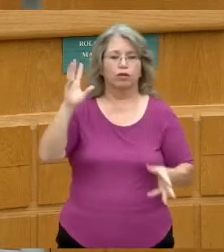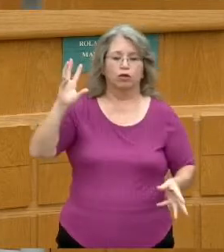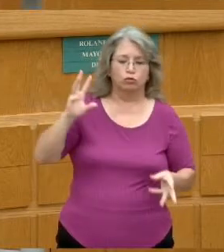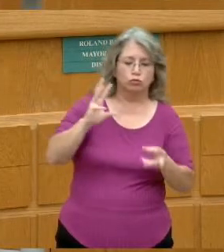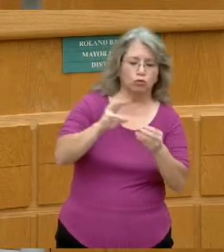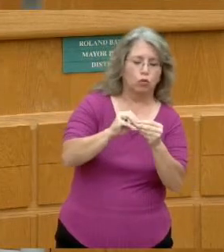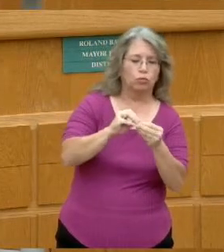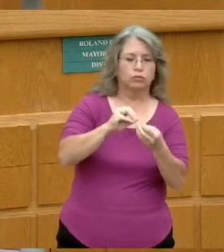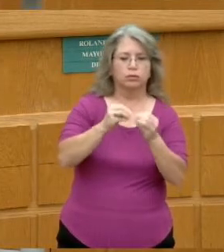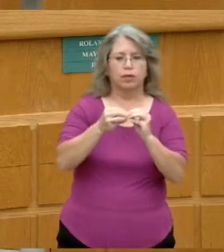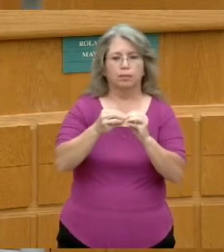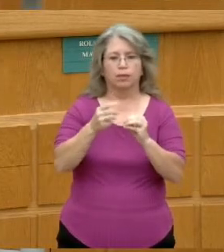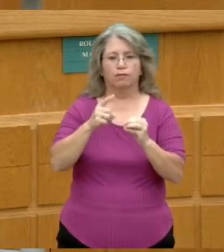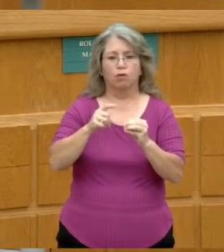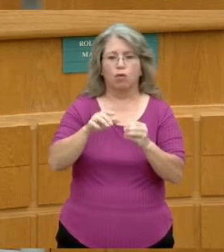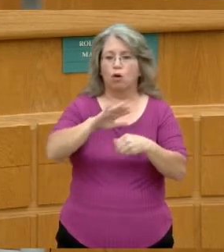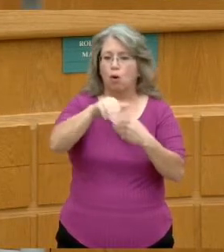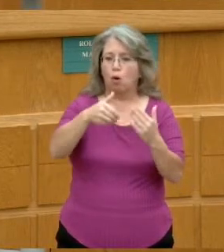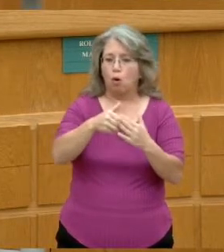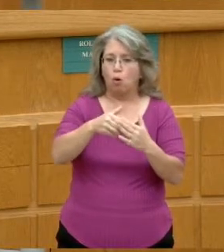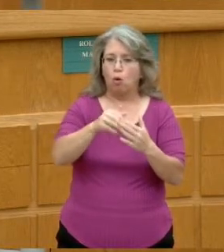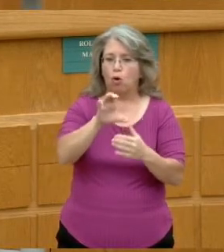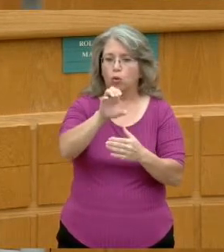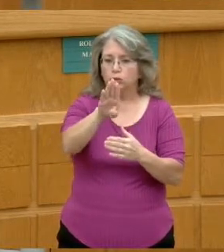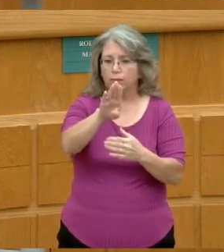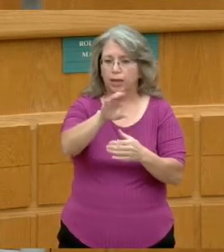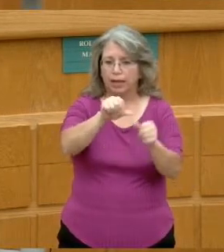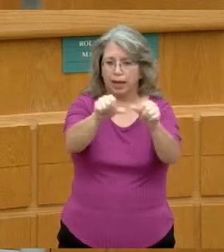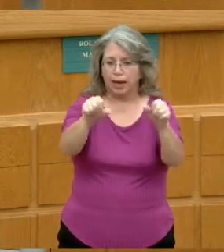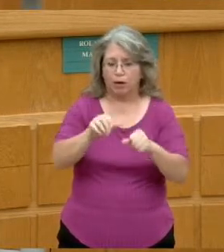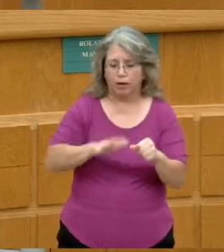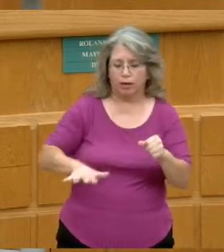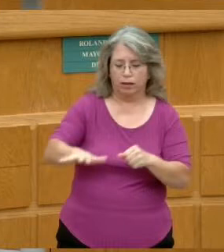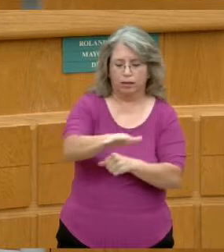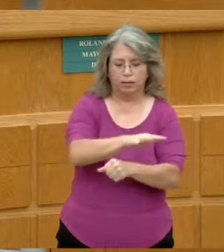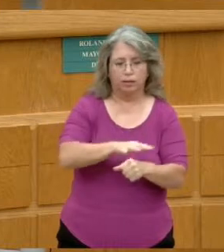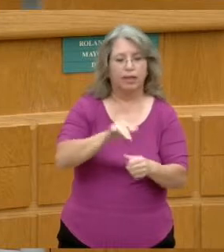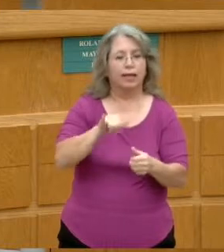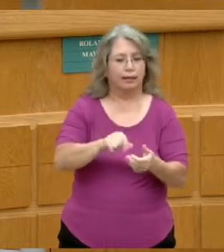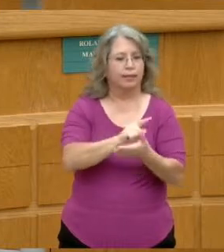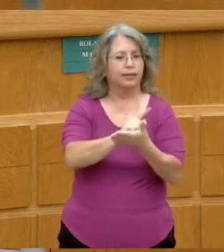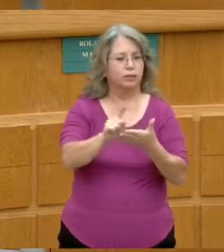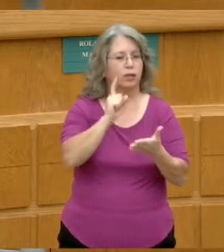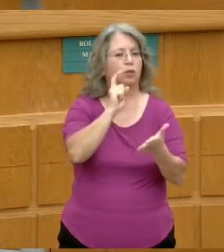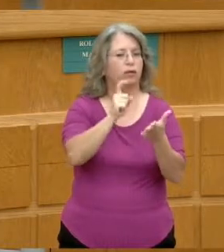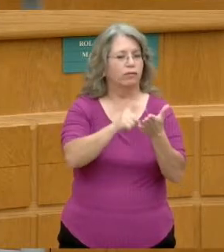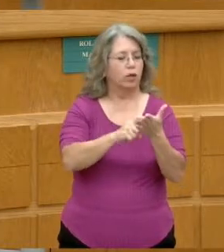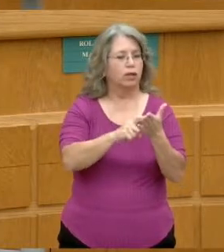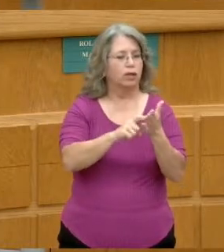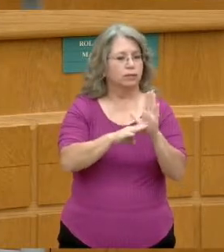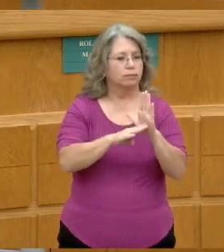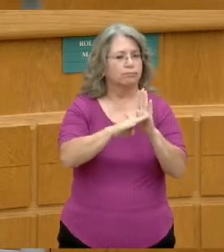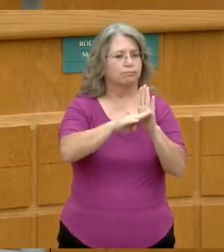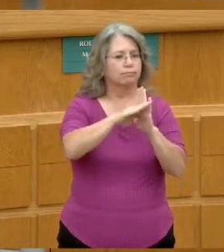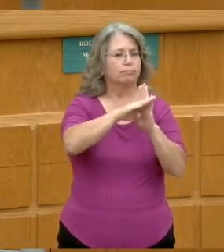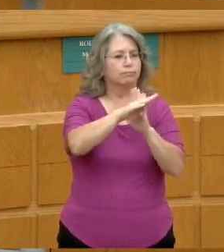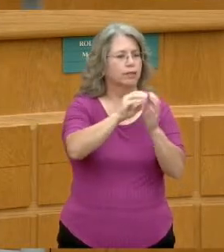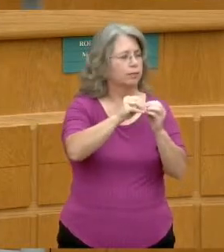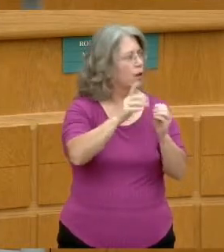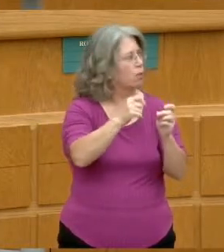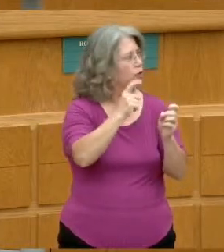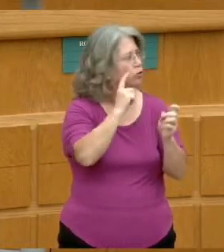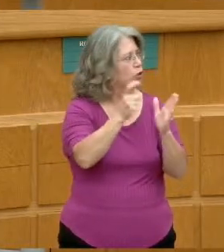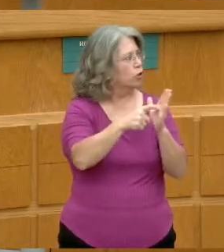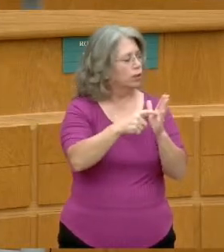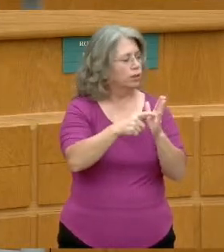the Coastal Bend area. And this week, we're seeing an acceleration in the cases. And I want to bring everybody's attention into this boxed